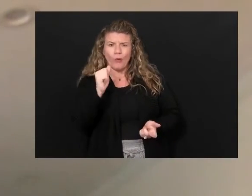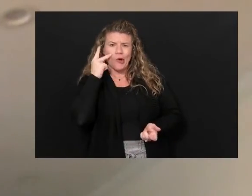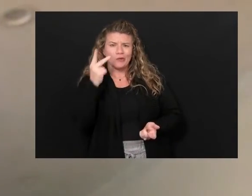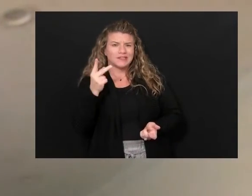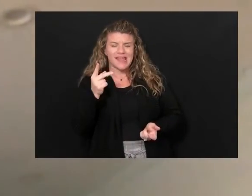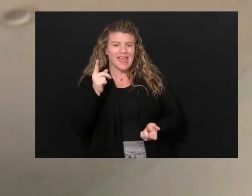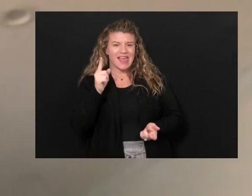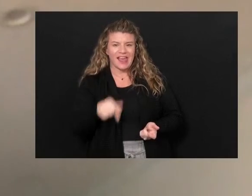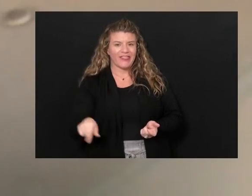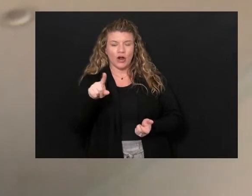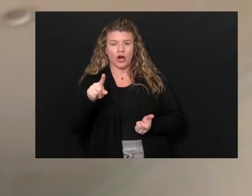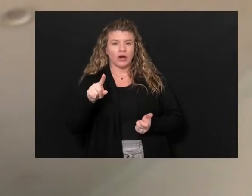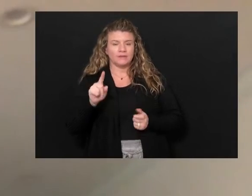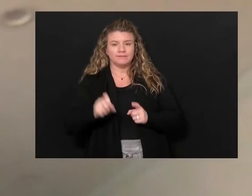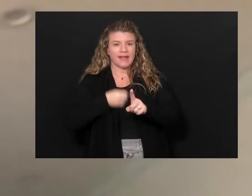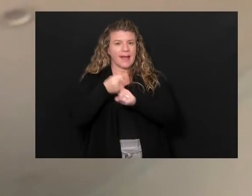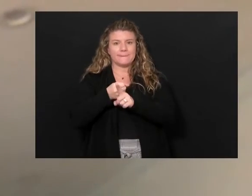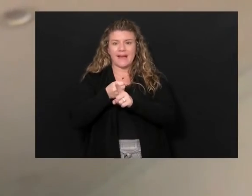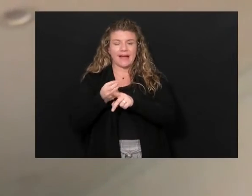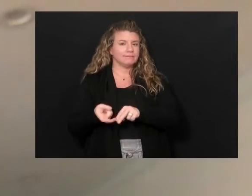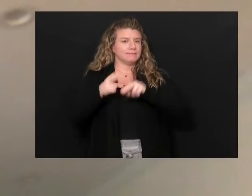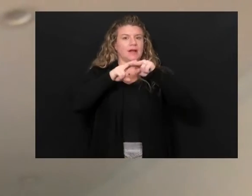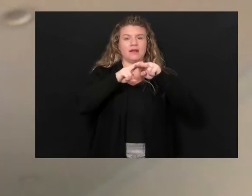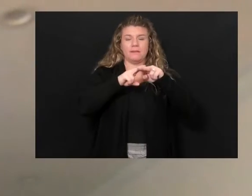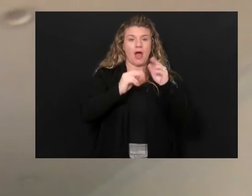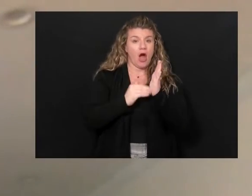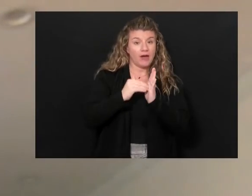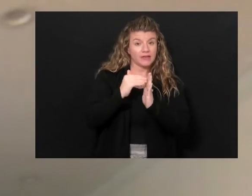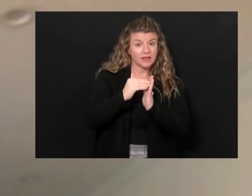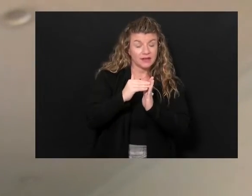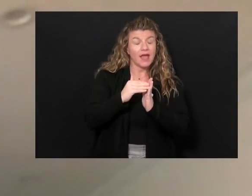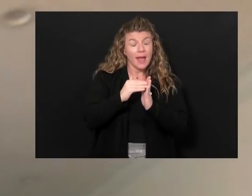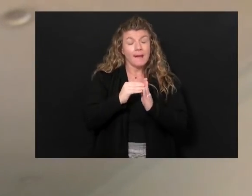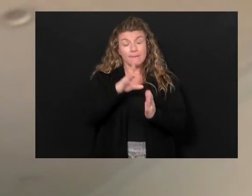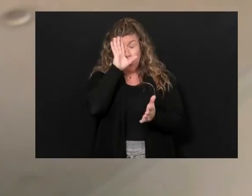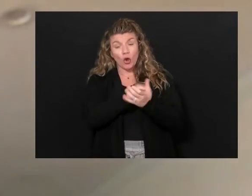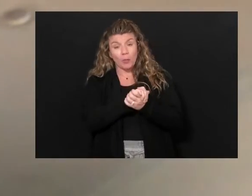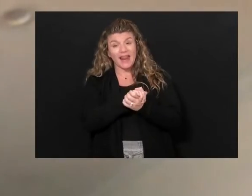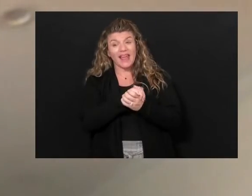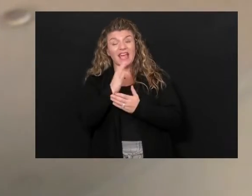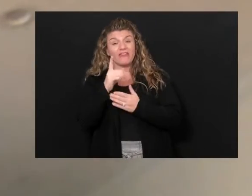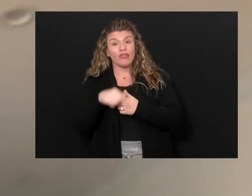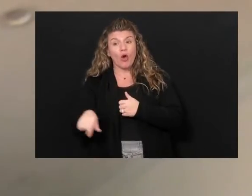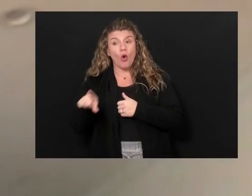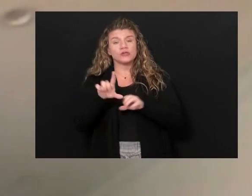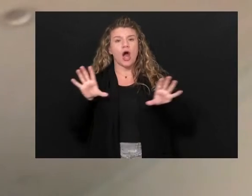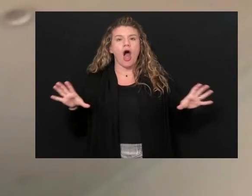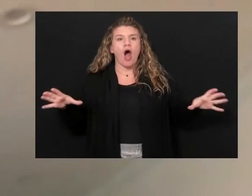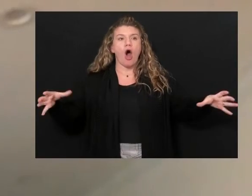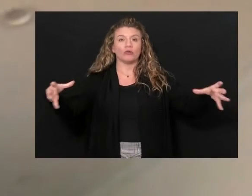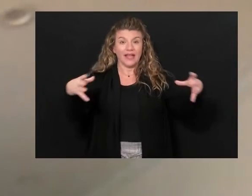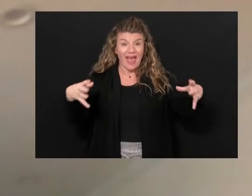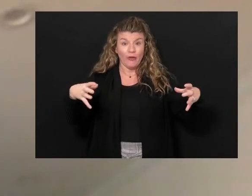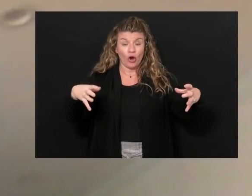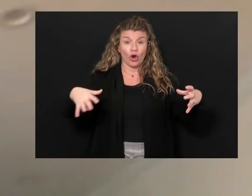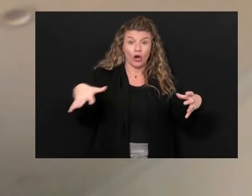come up reproducibly as often, but we do believe that those as a group maybe